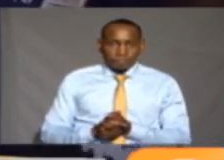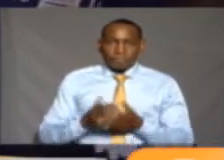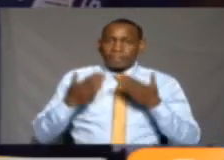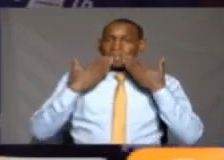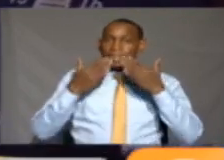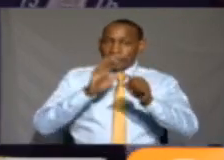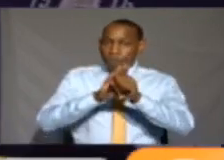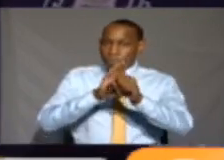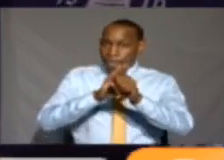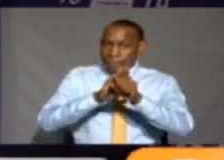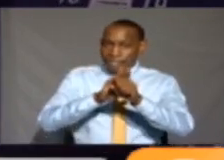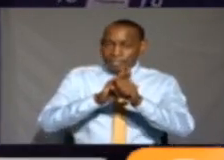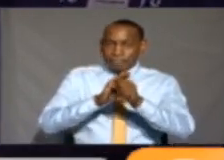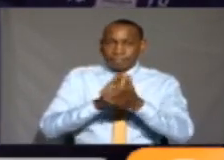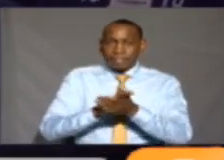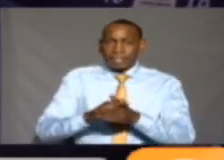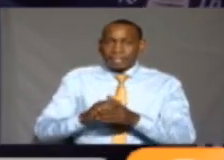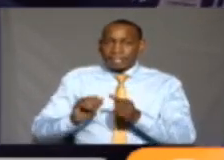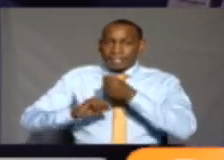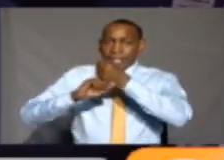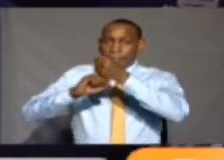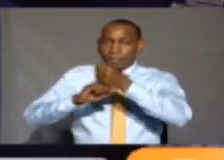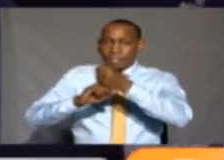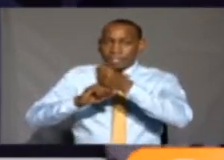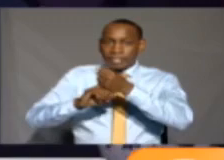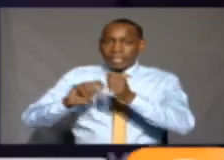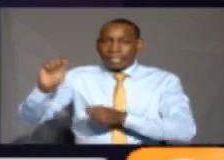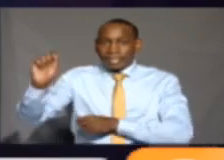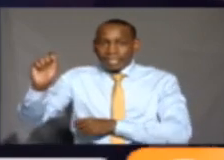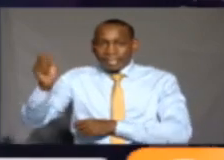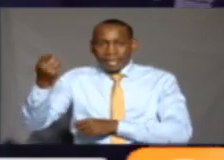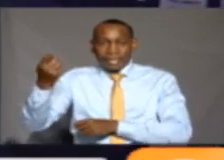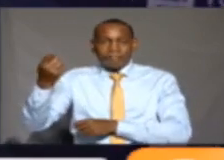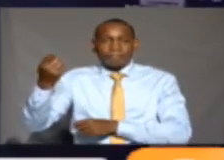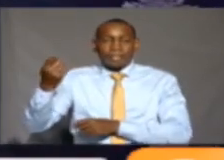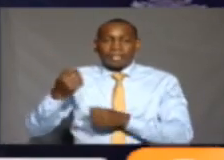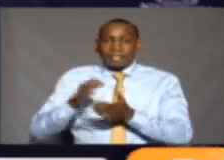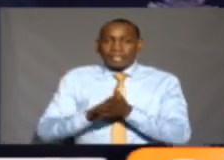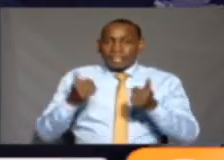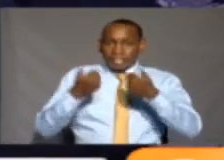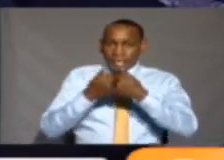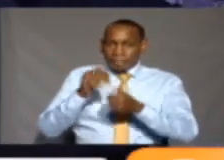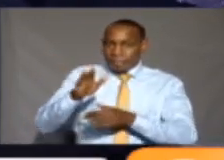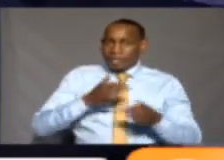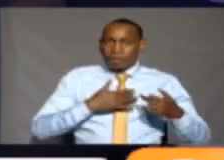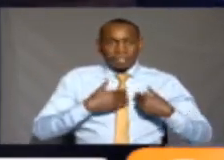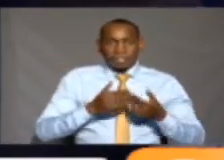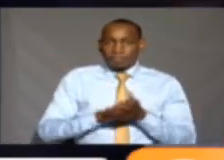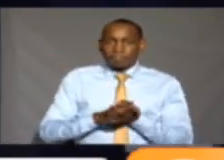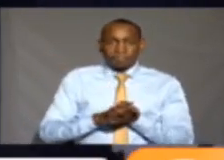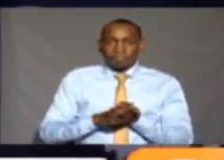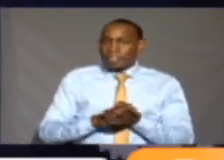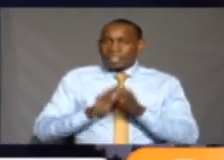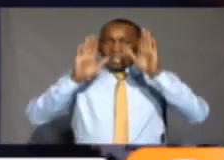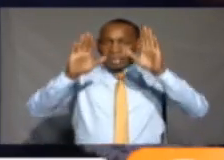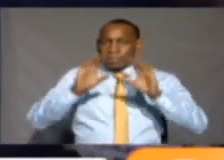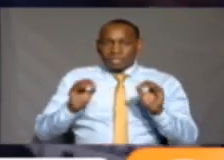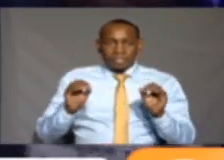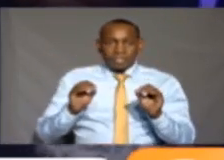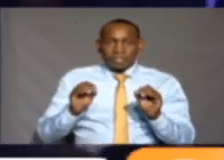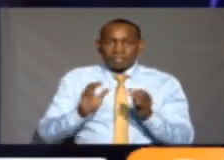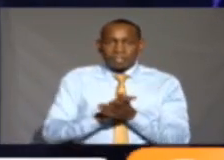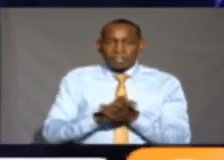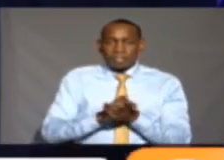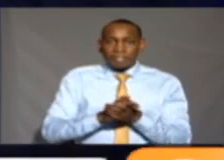Thank you very much, Lillian. For whoever I'm supporting the Harambee Stars. As far as this game is concerned, it's a done deal. No way back for Senegal.